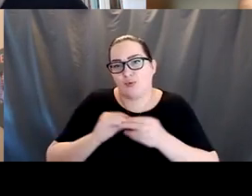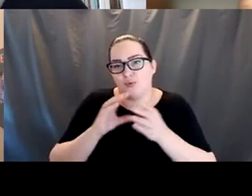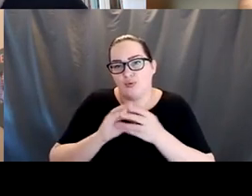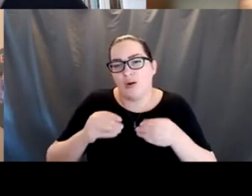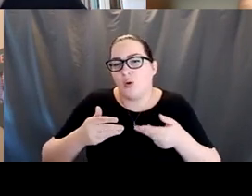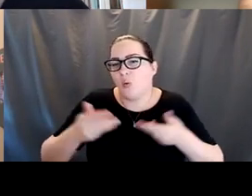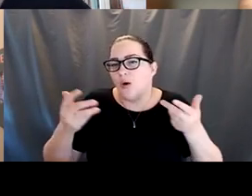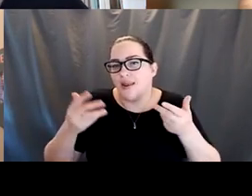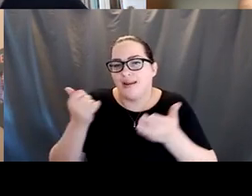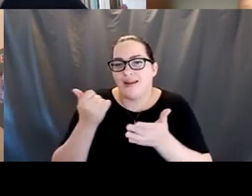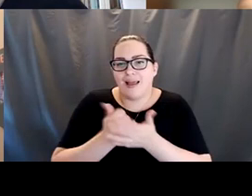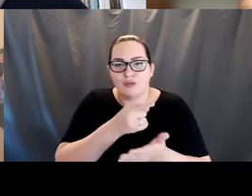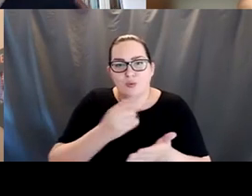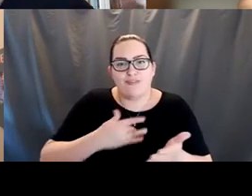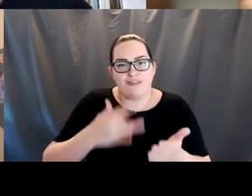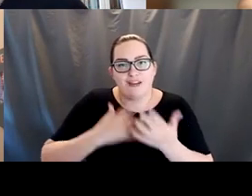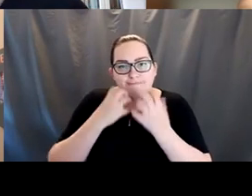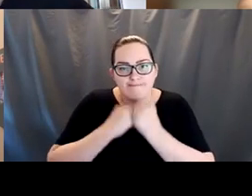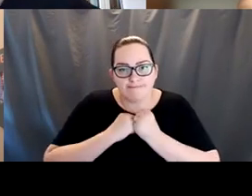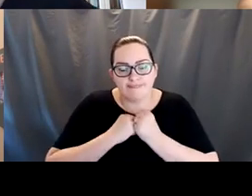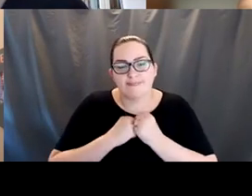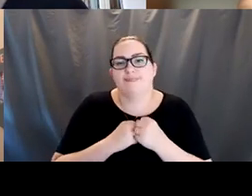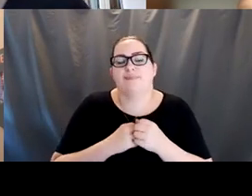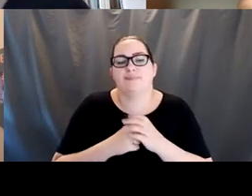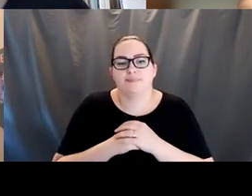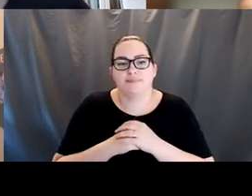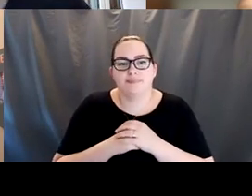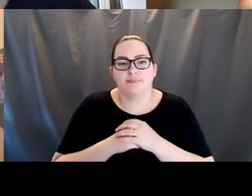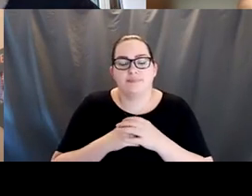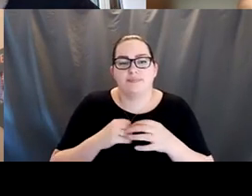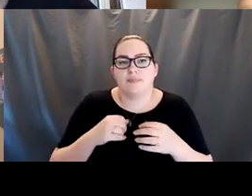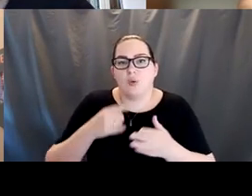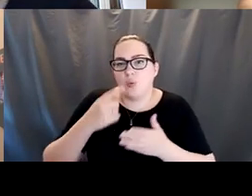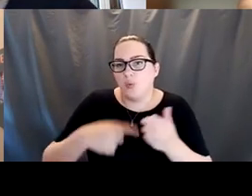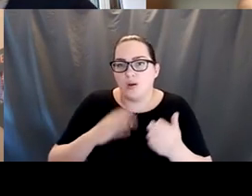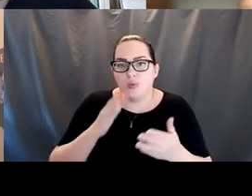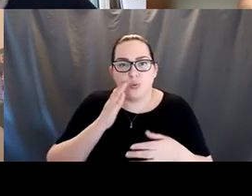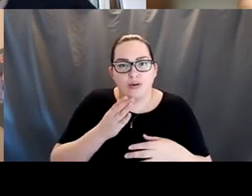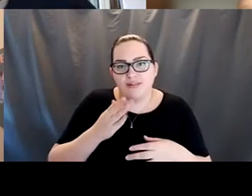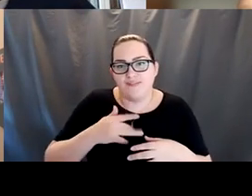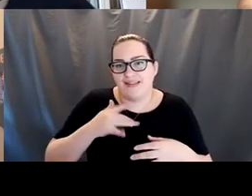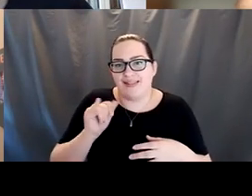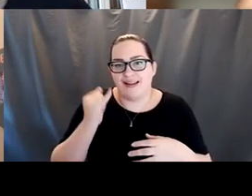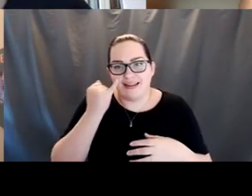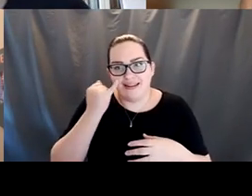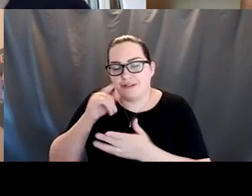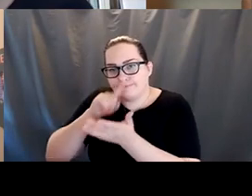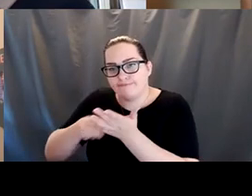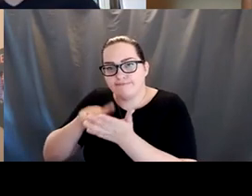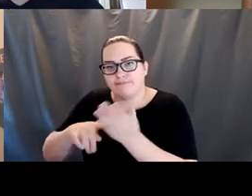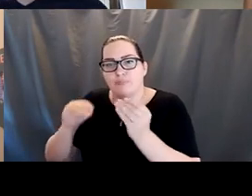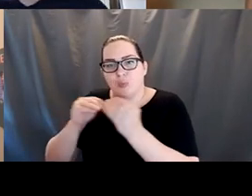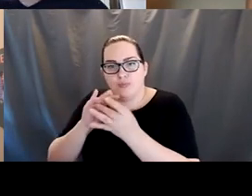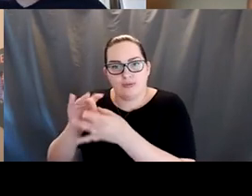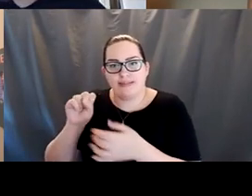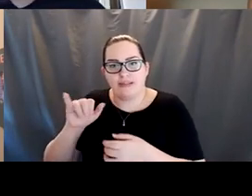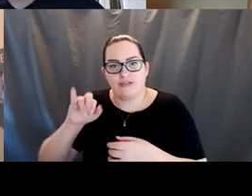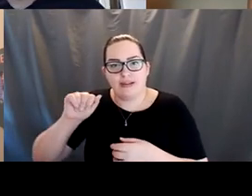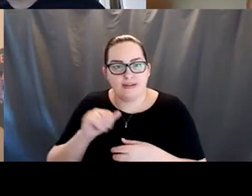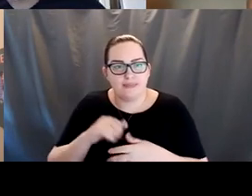news, you're right, it's the responsibility of media to work with its audience, but it is also the responsibility of communities